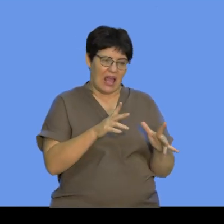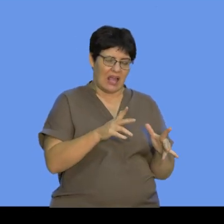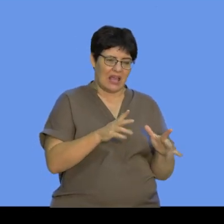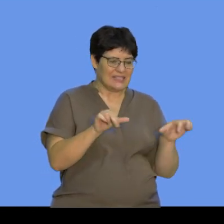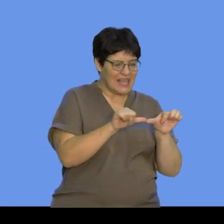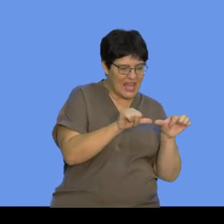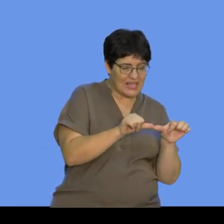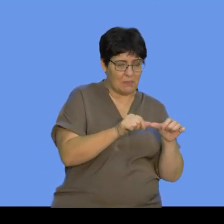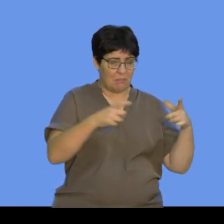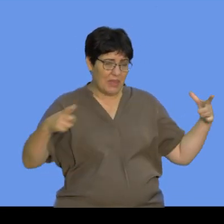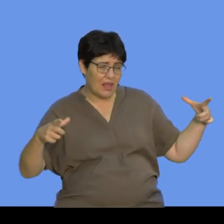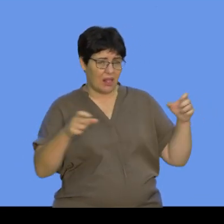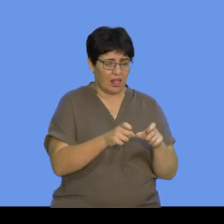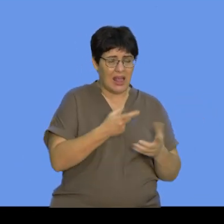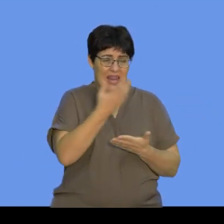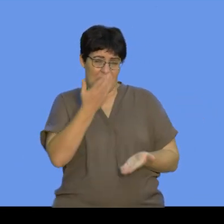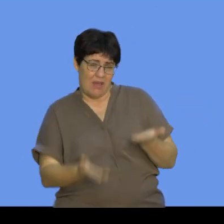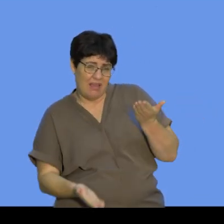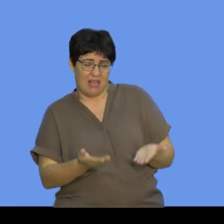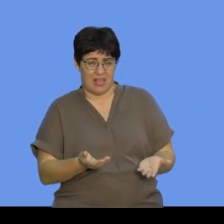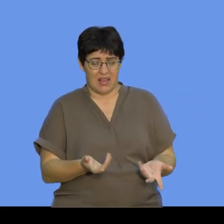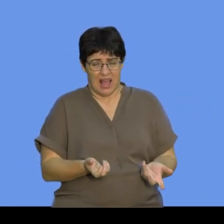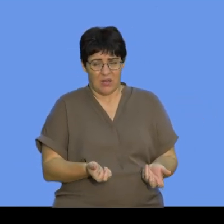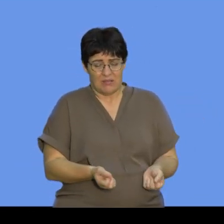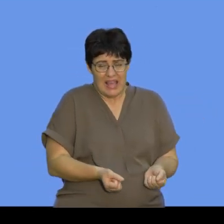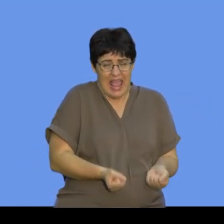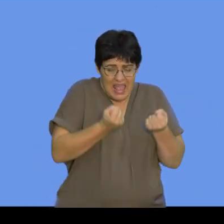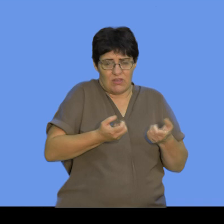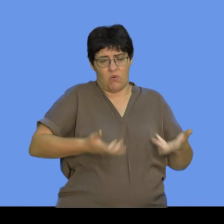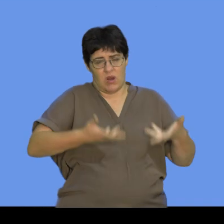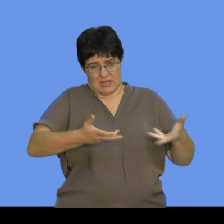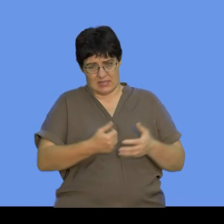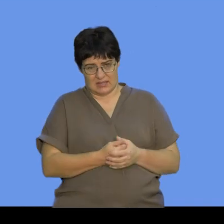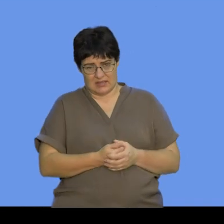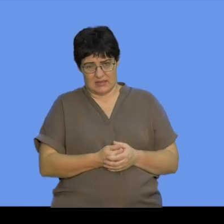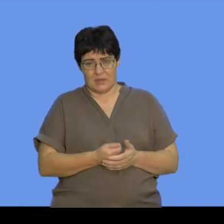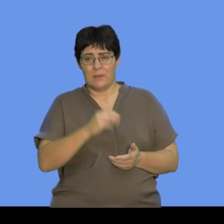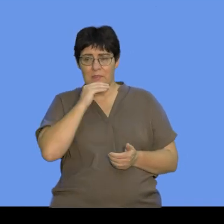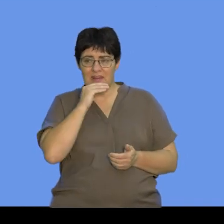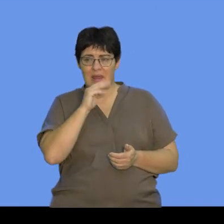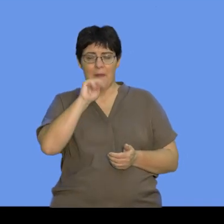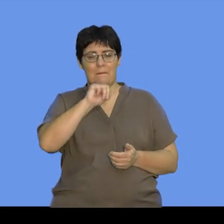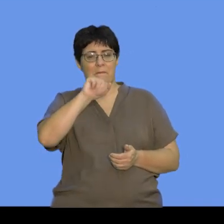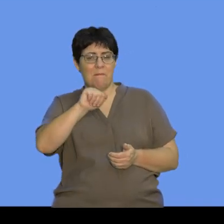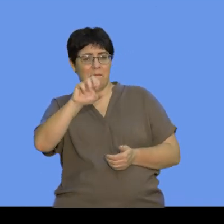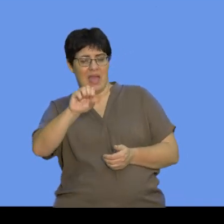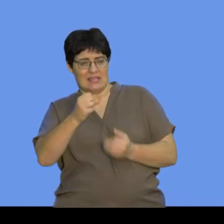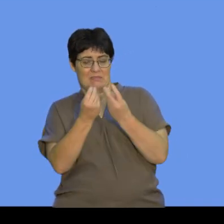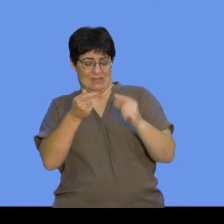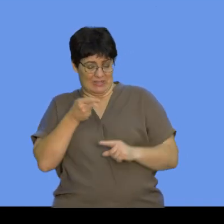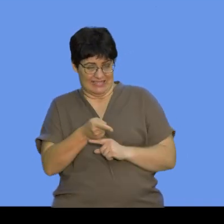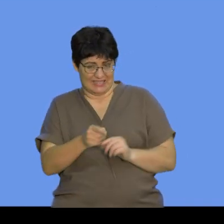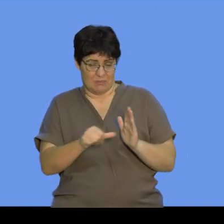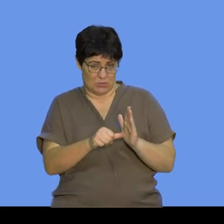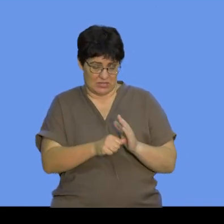as mass. So when we talk about heaviness, we're actually talking about mass of a material, right? Okay, and